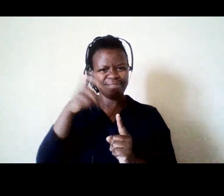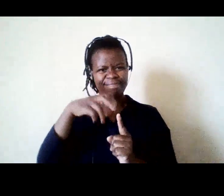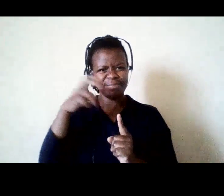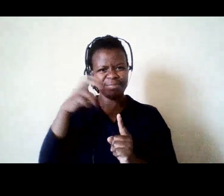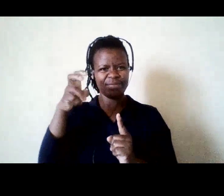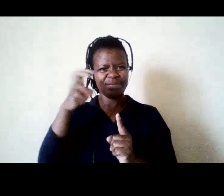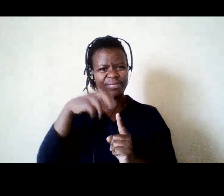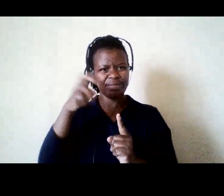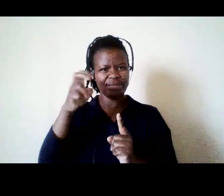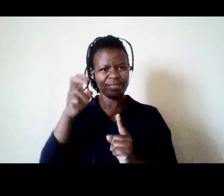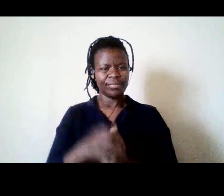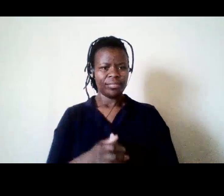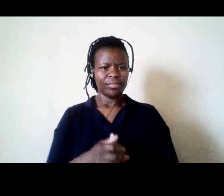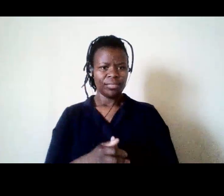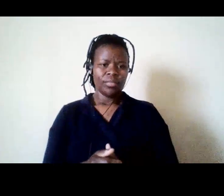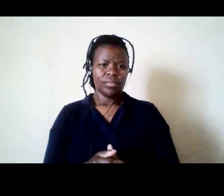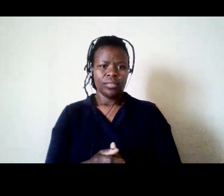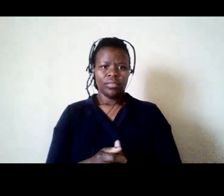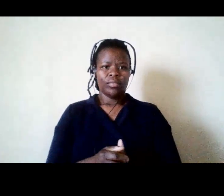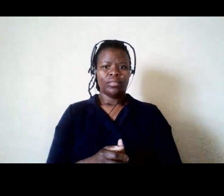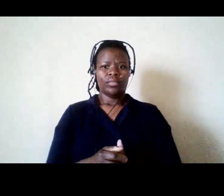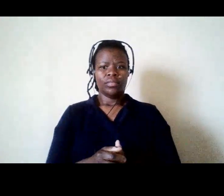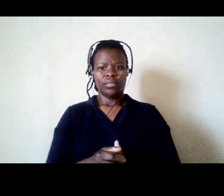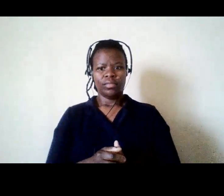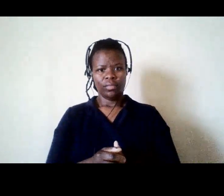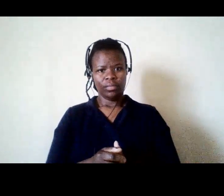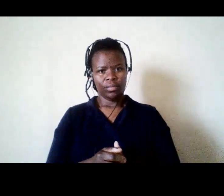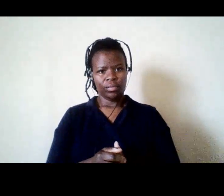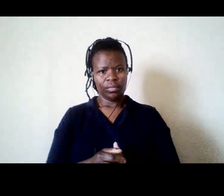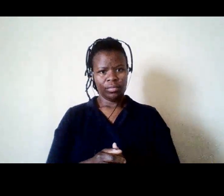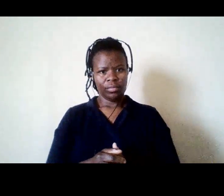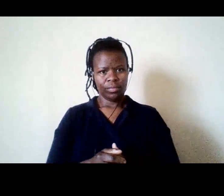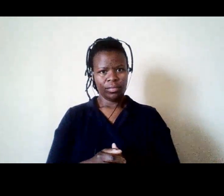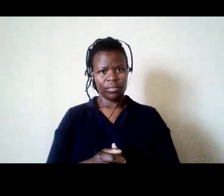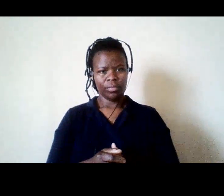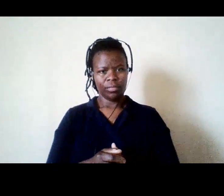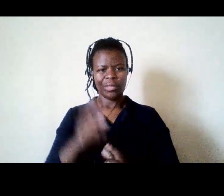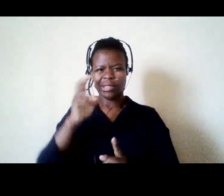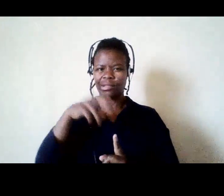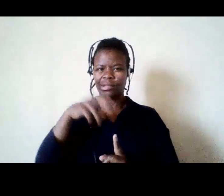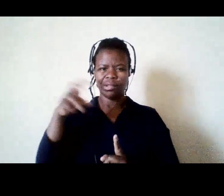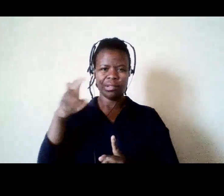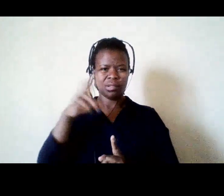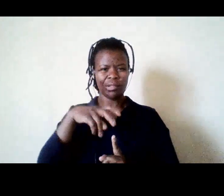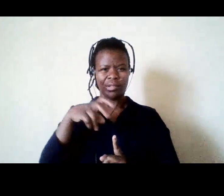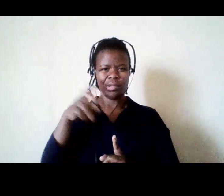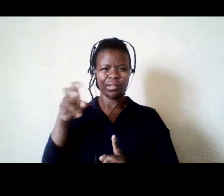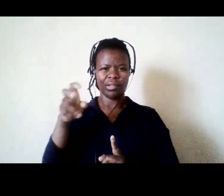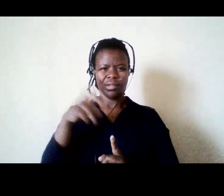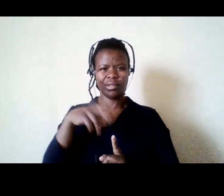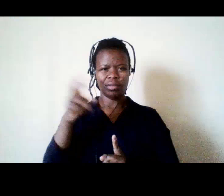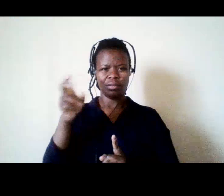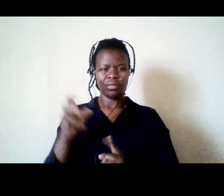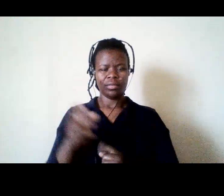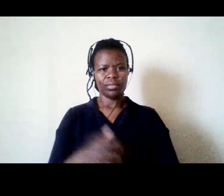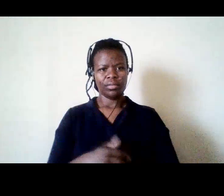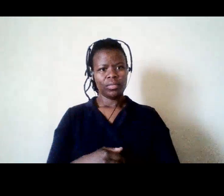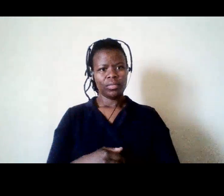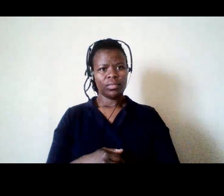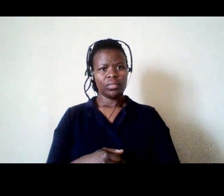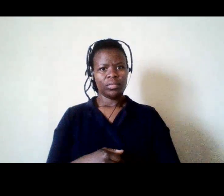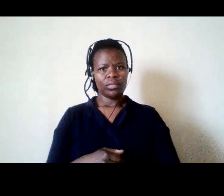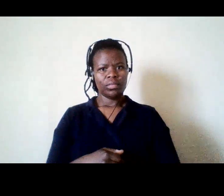of the impairment, which is also there, and that which, like I said, the term they usually use that no amount of